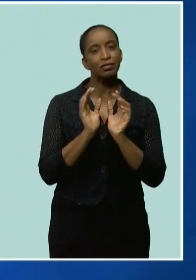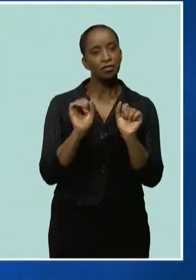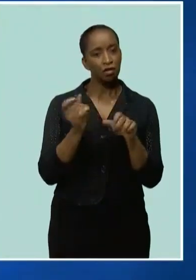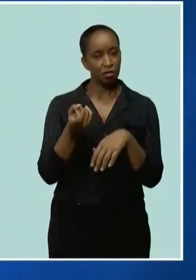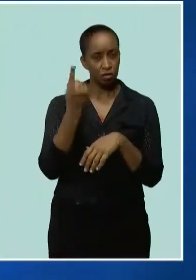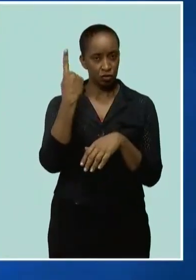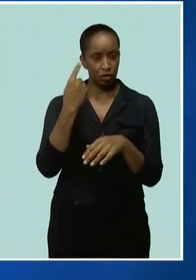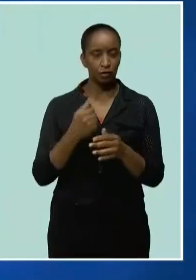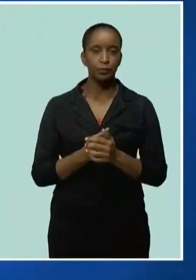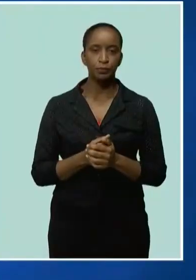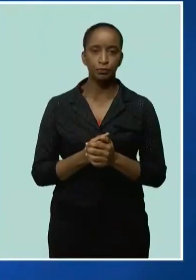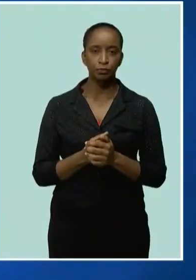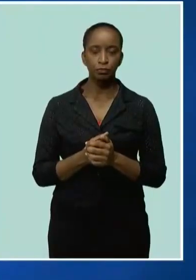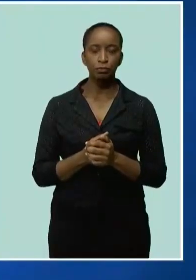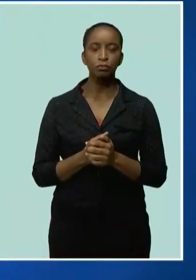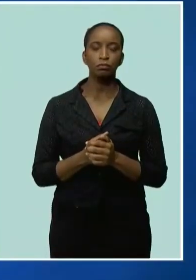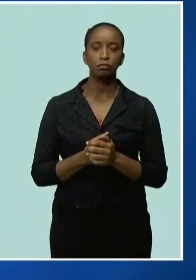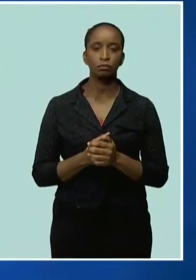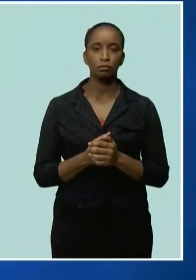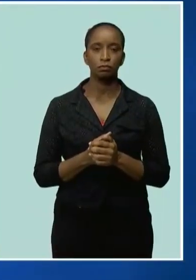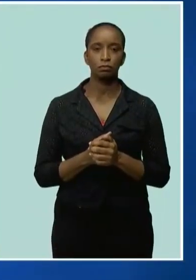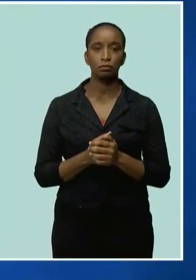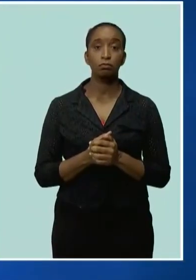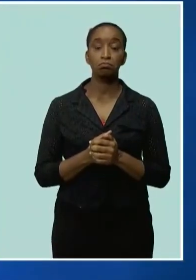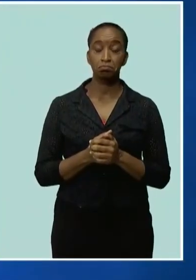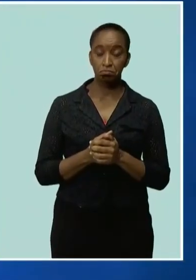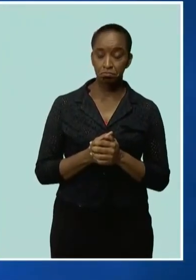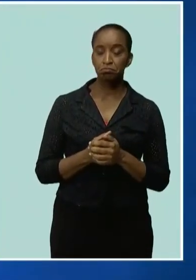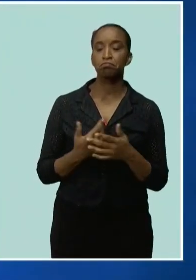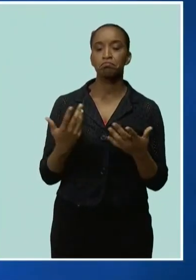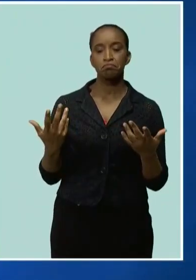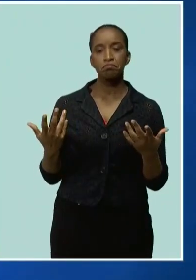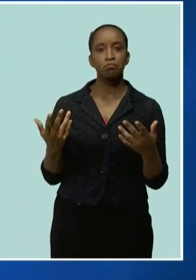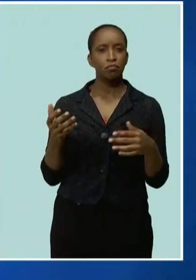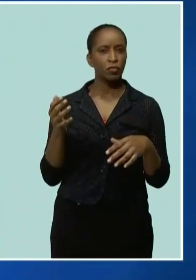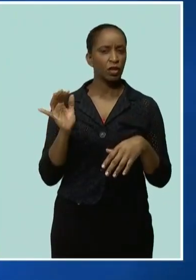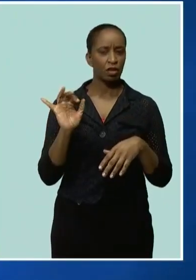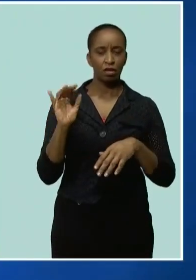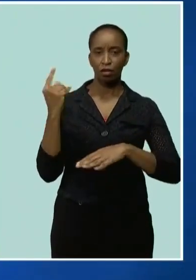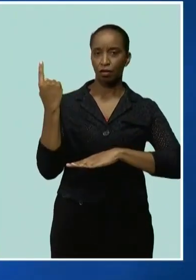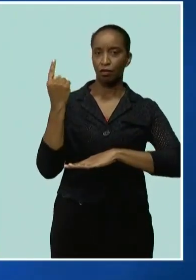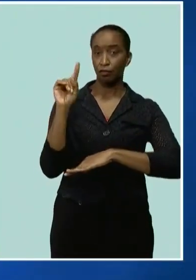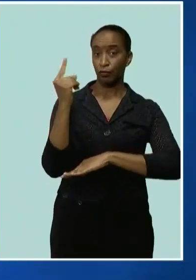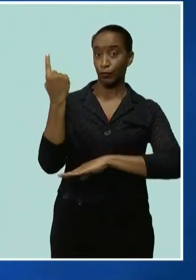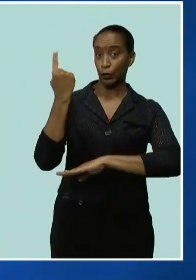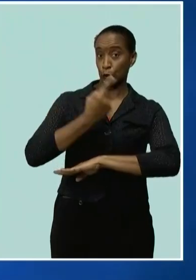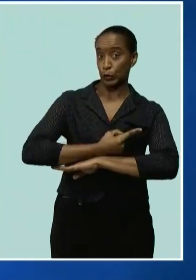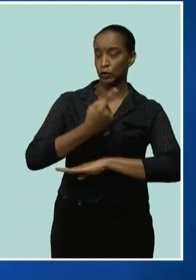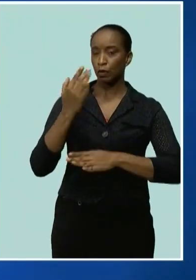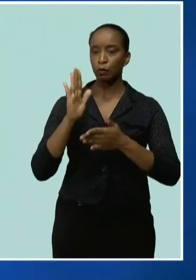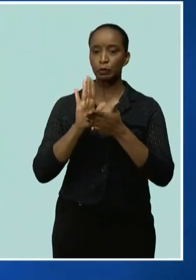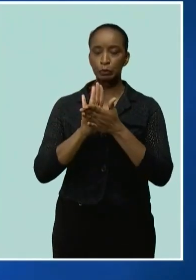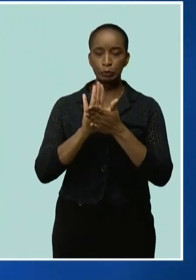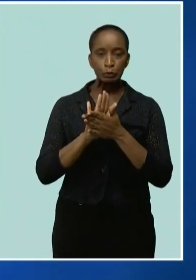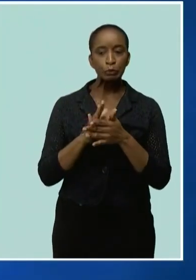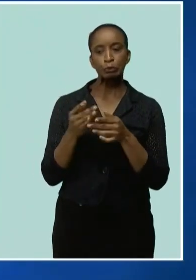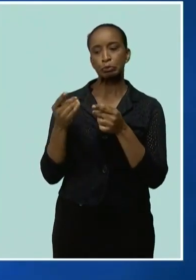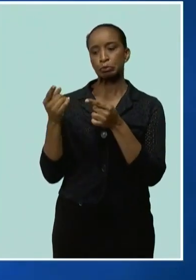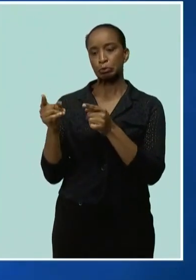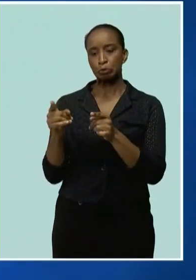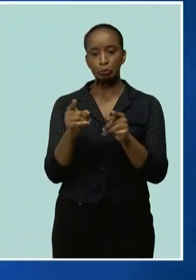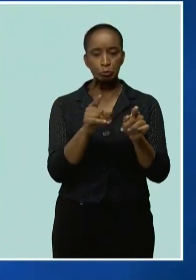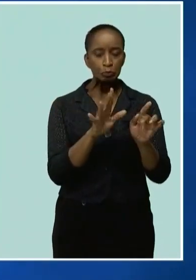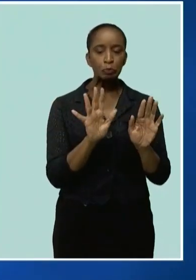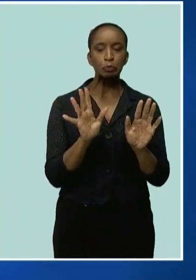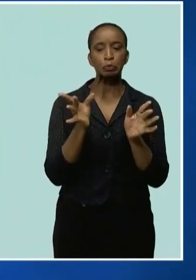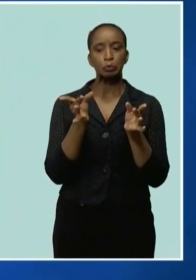revert. Beyond that, she was pleased with how the first day of school got underway. I have received no negative reports about